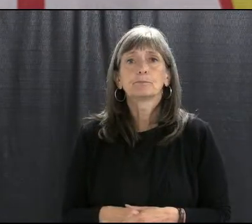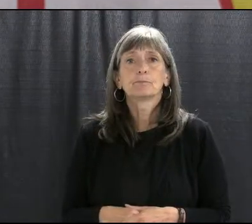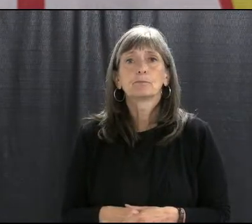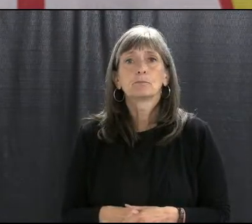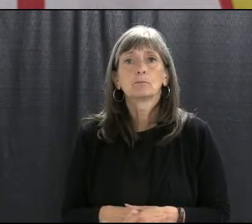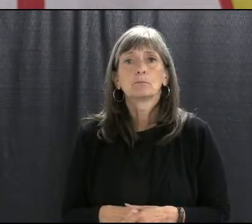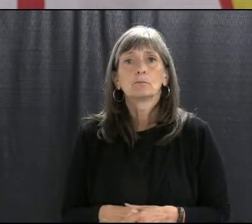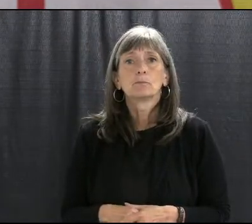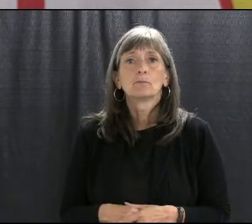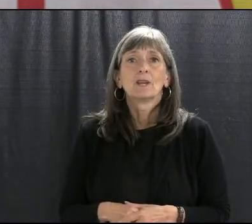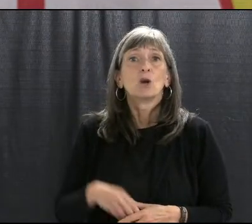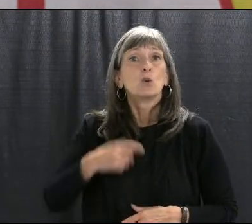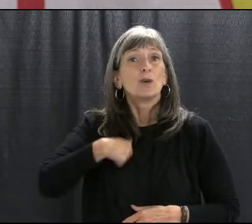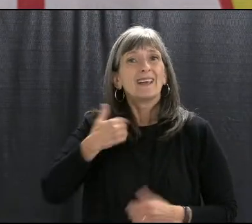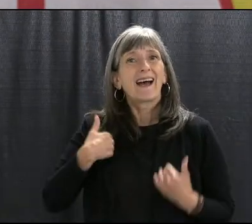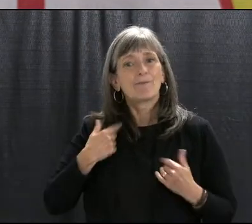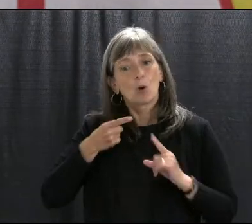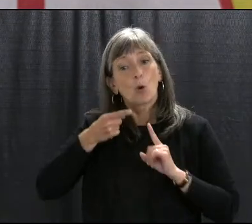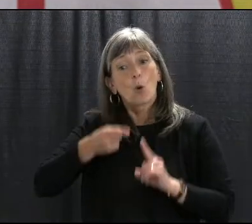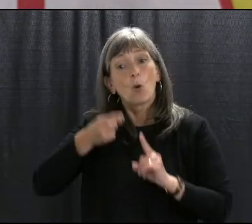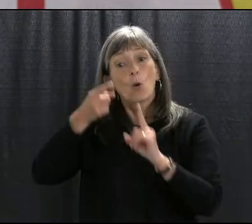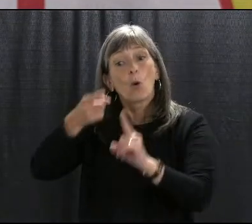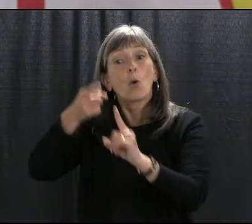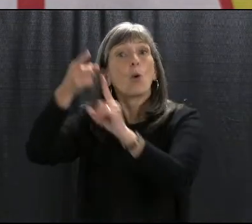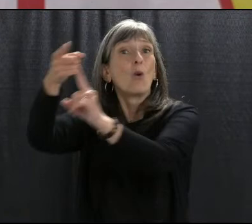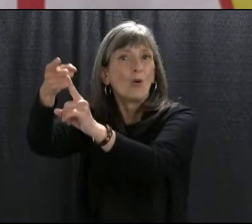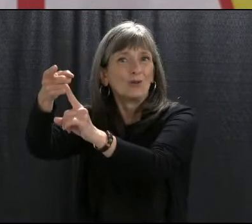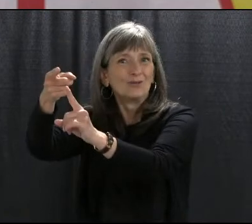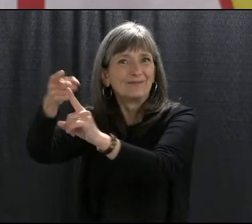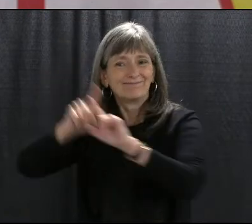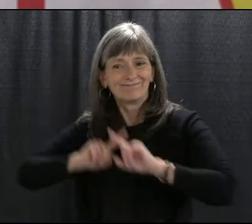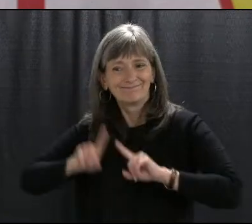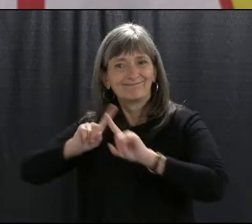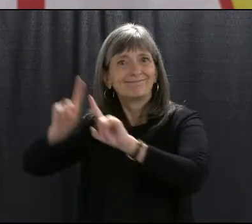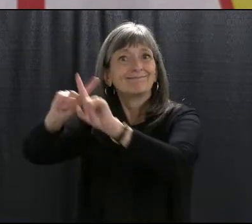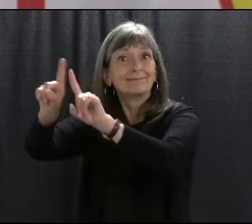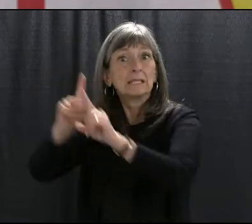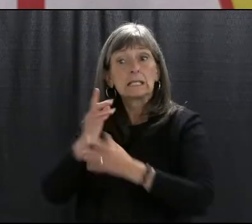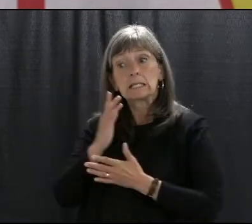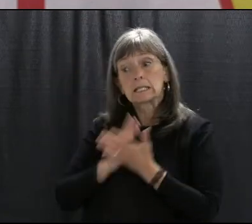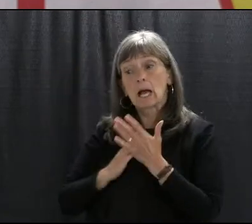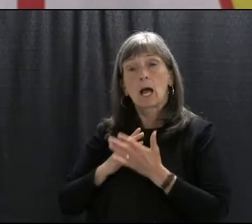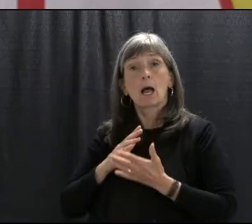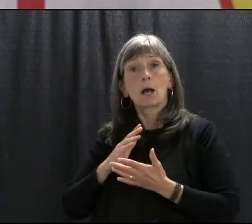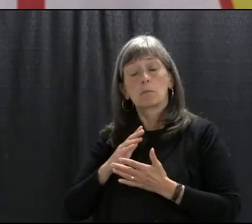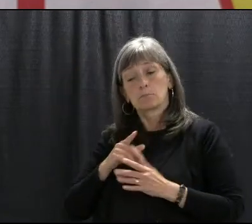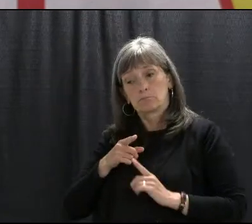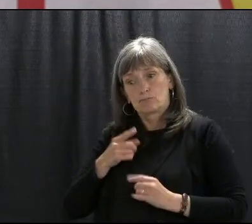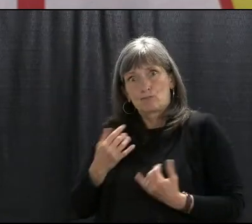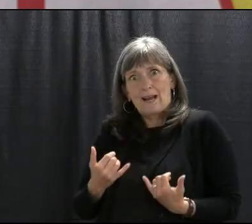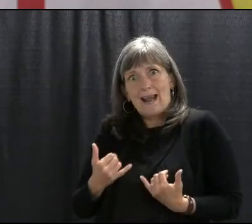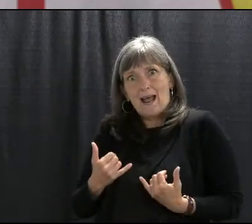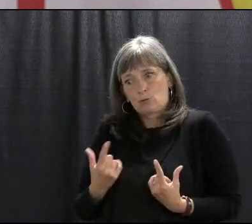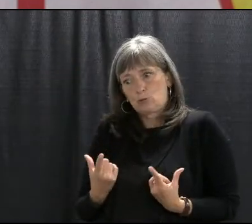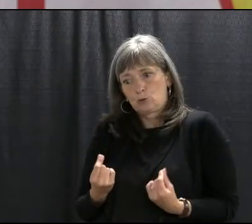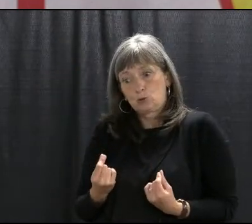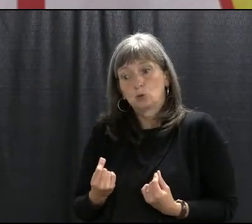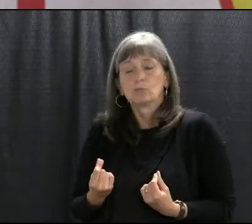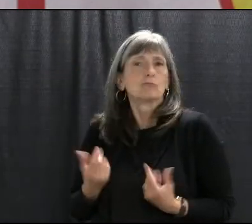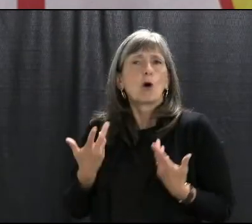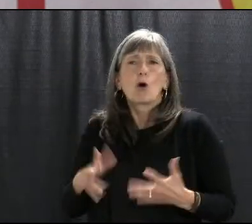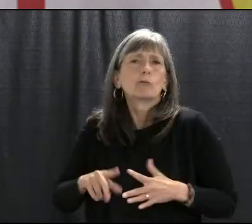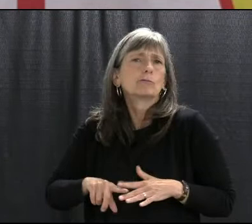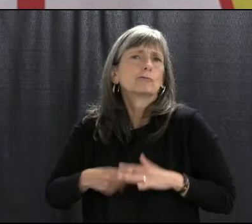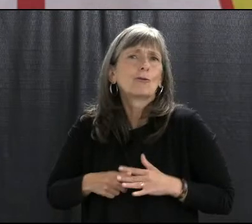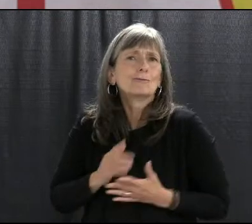There are short, medium, and long-term goals in terms of the 32 recommendations. So some of the shorter term, as Cassie has indicated, we're